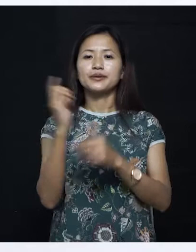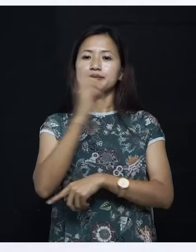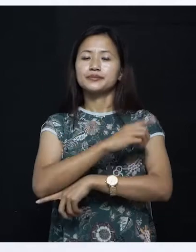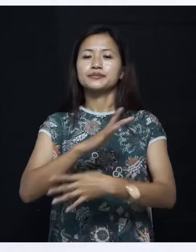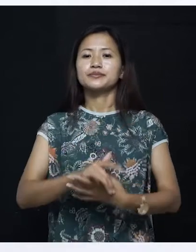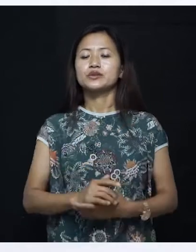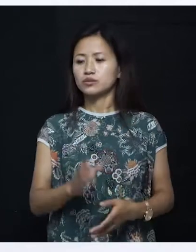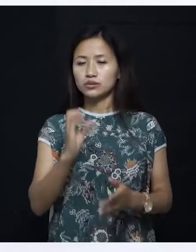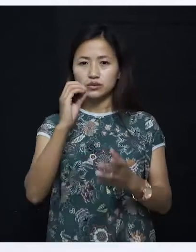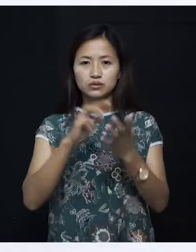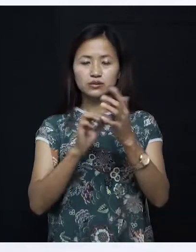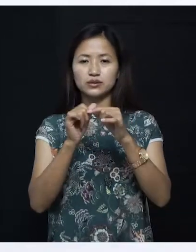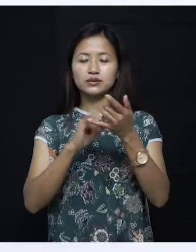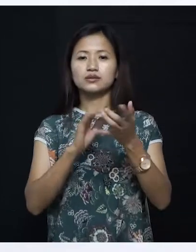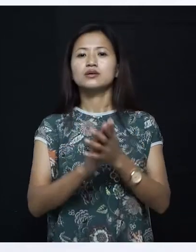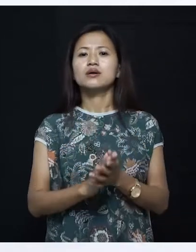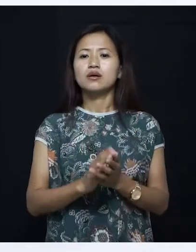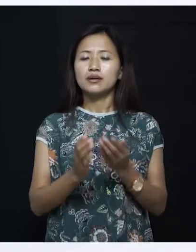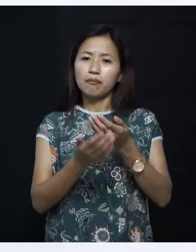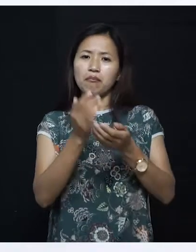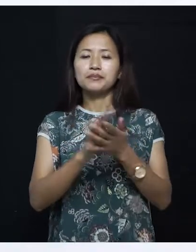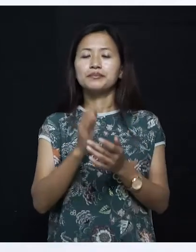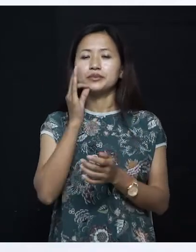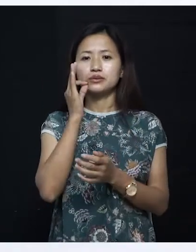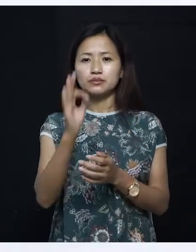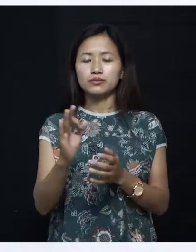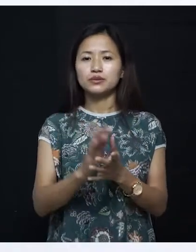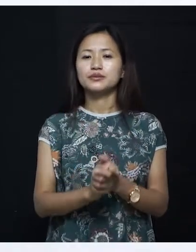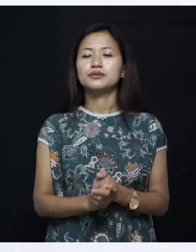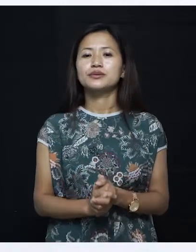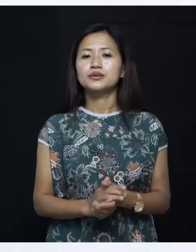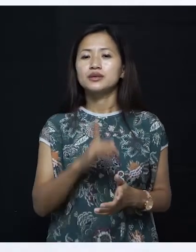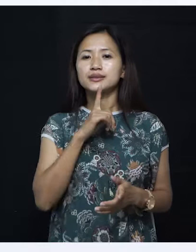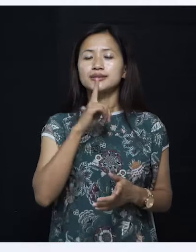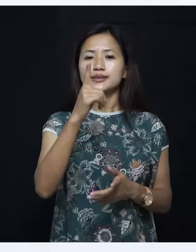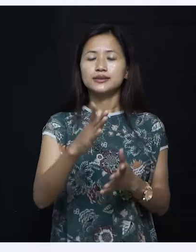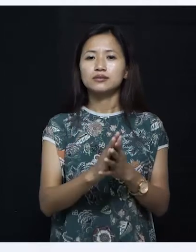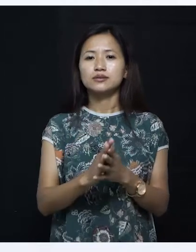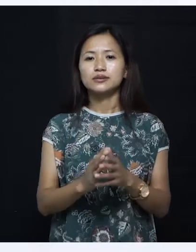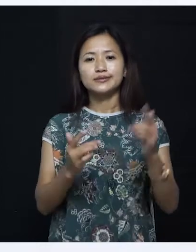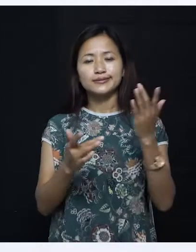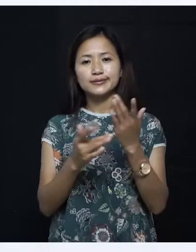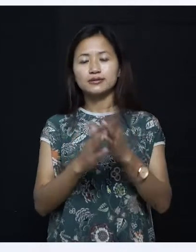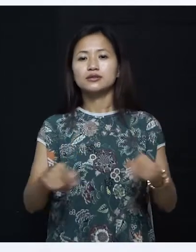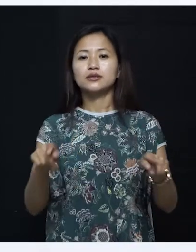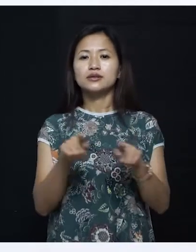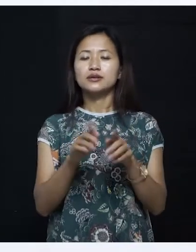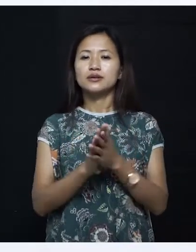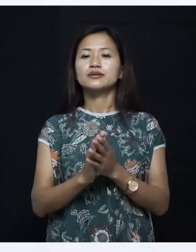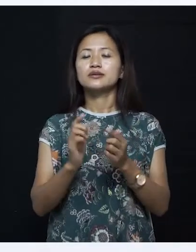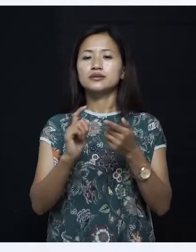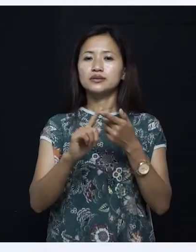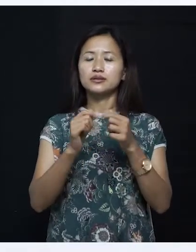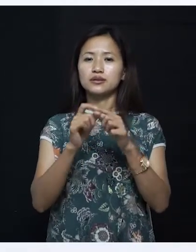which is considered as one of the most important, that is, we call it as the information technology and